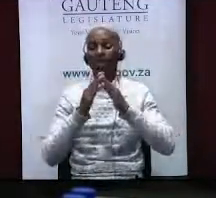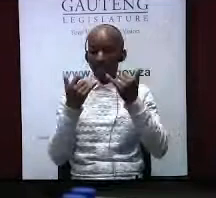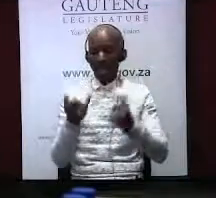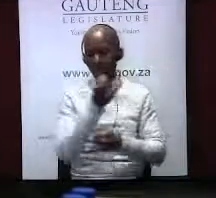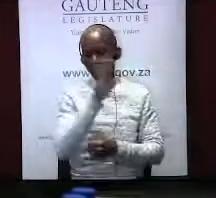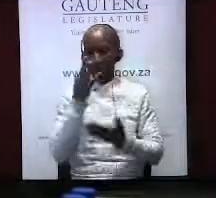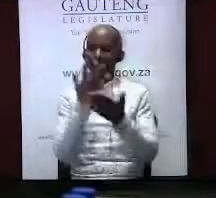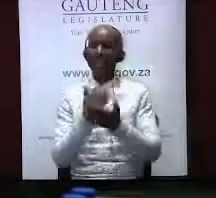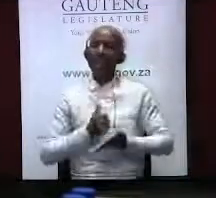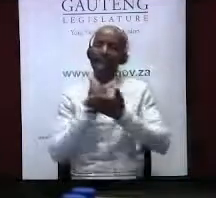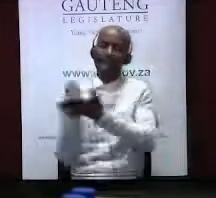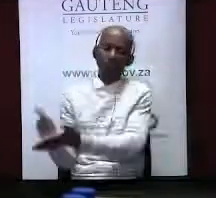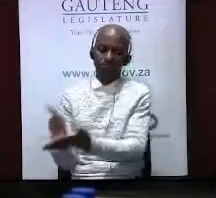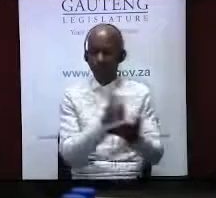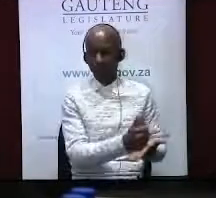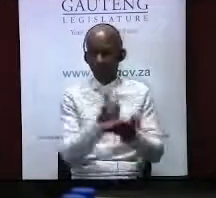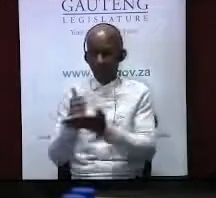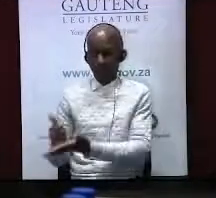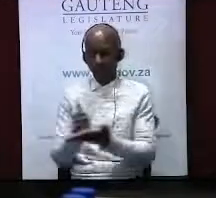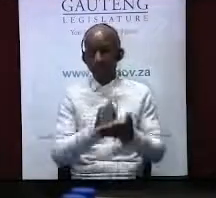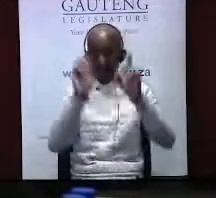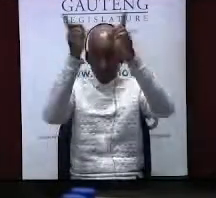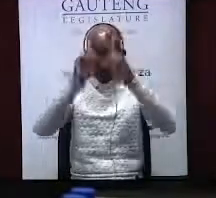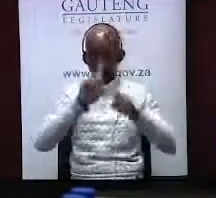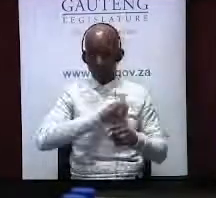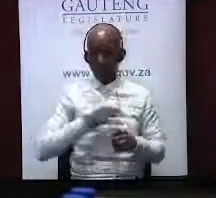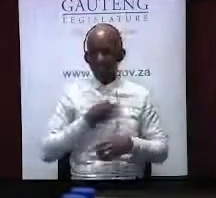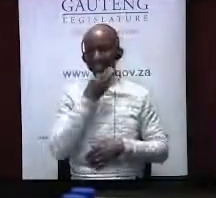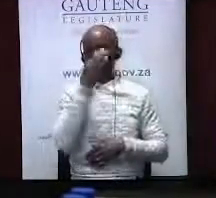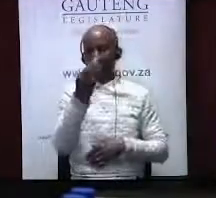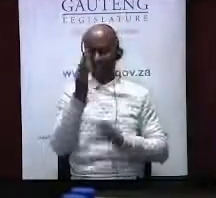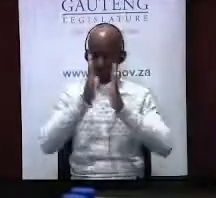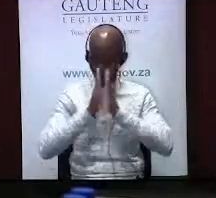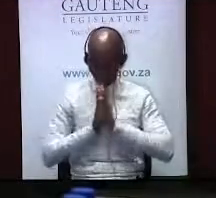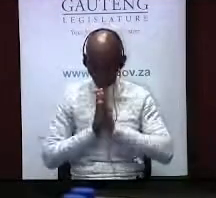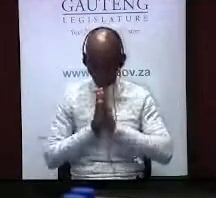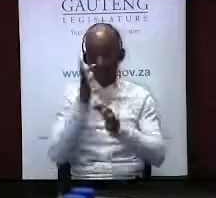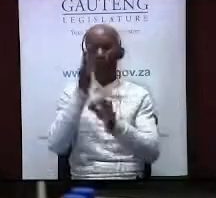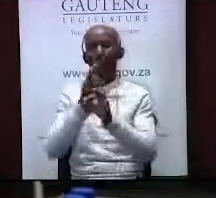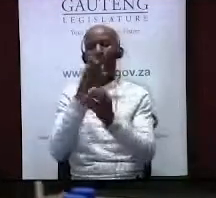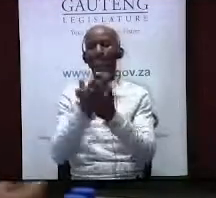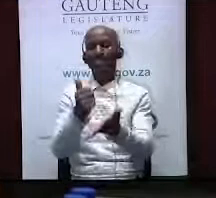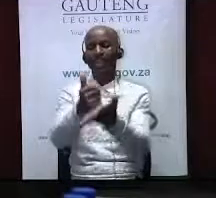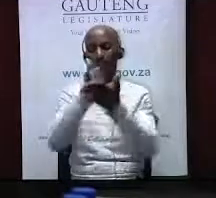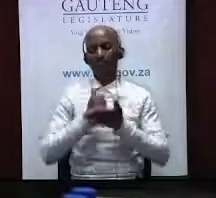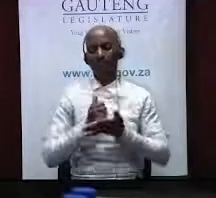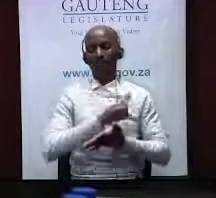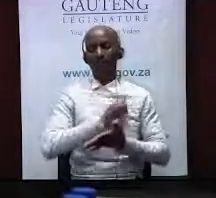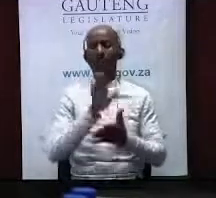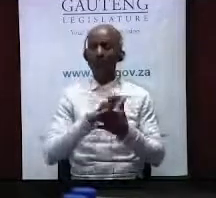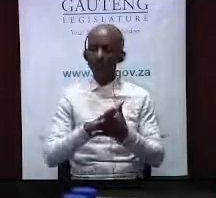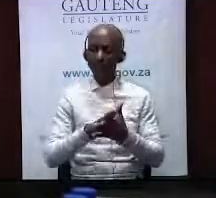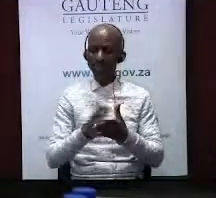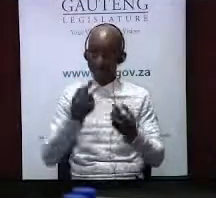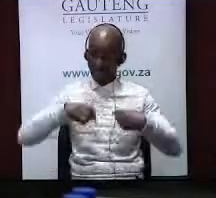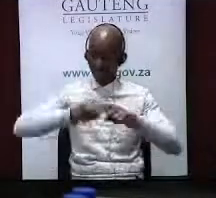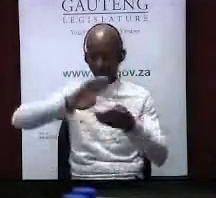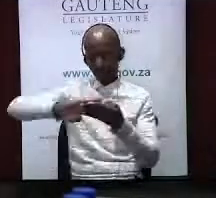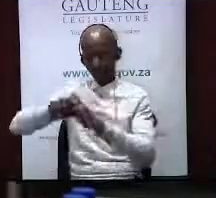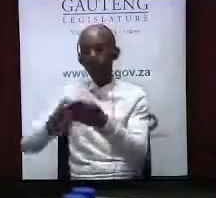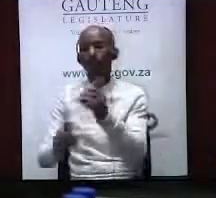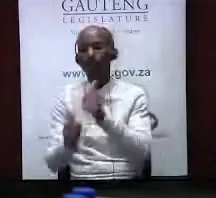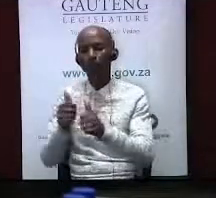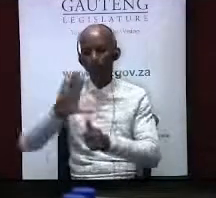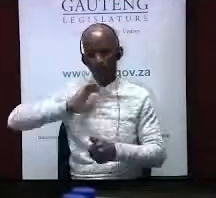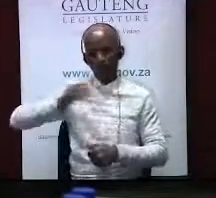if we can help each other, especially why I'm saying in the church that fathers must help us, is because in our society, most